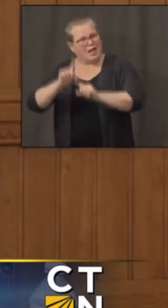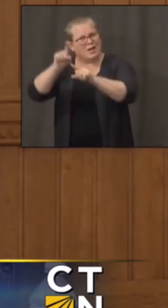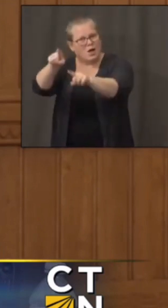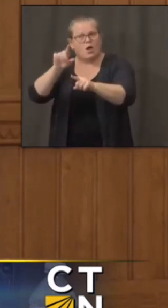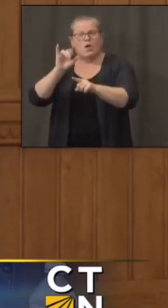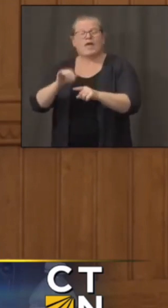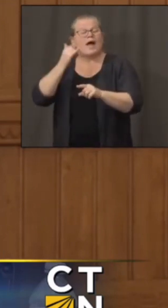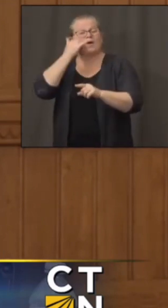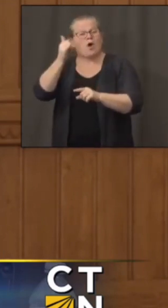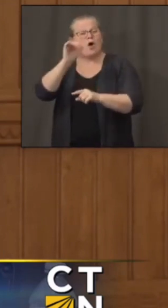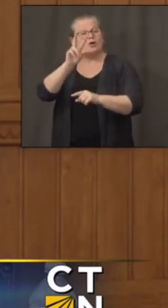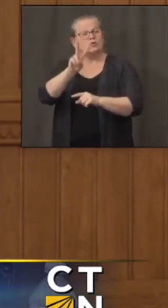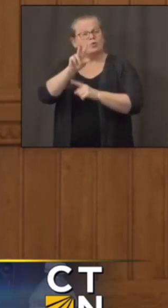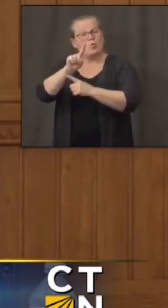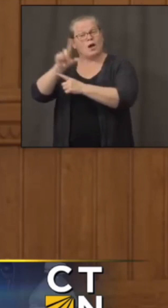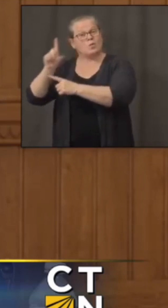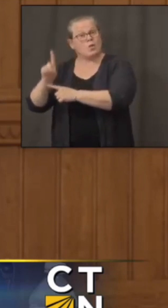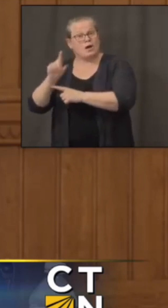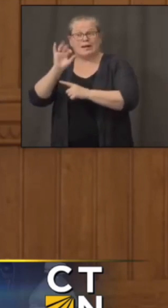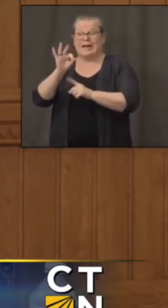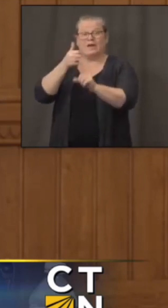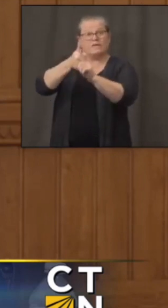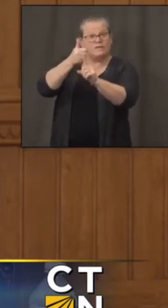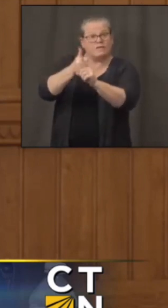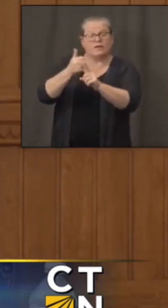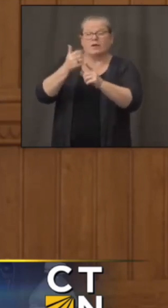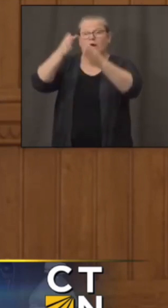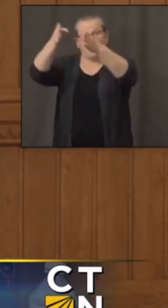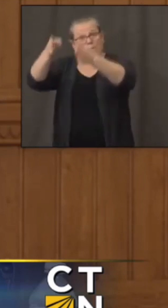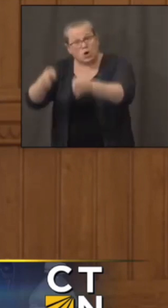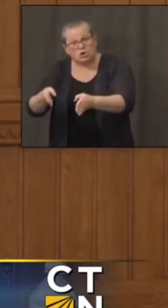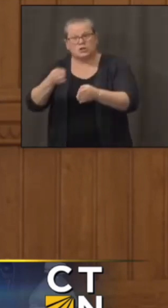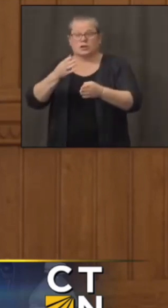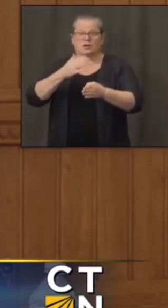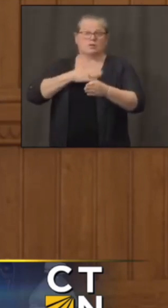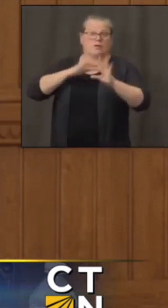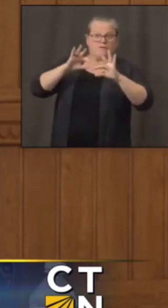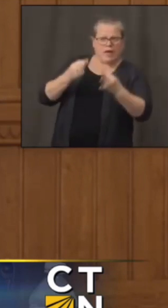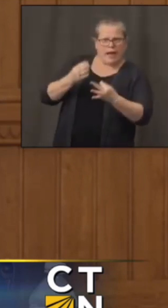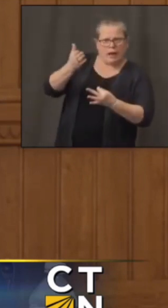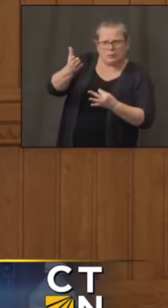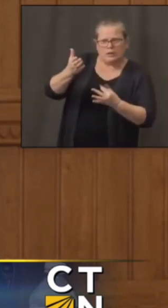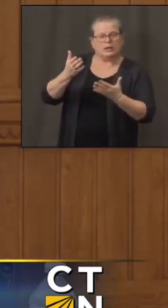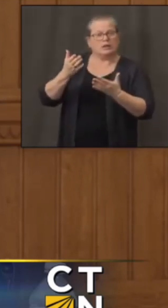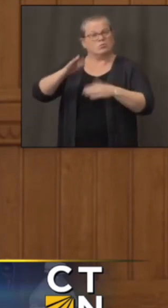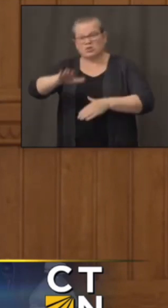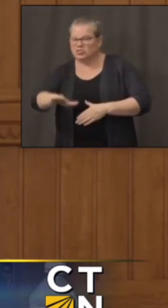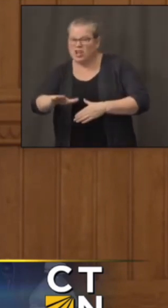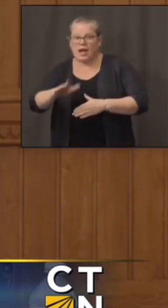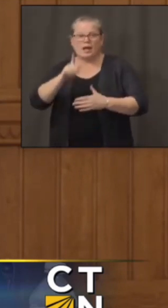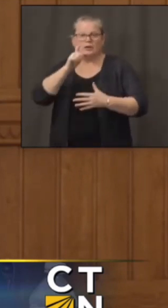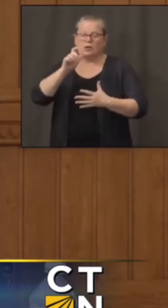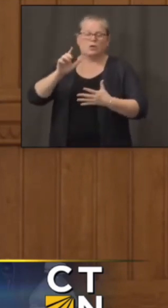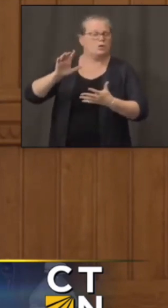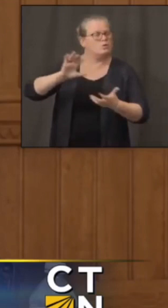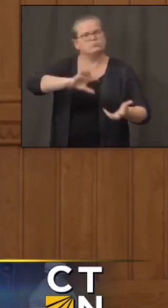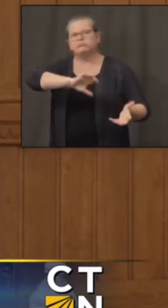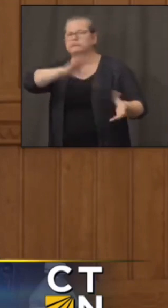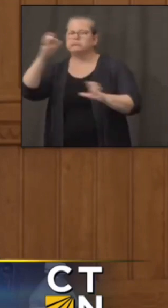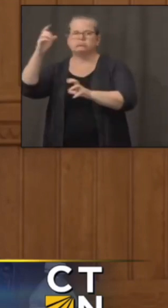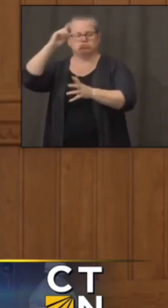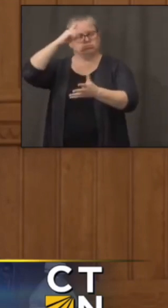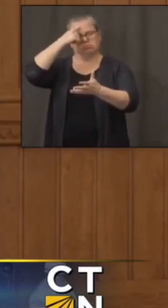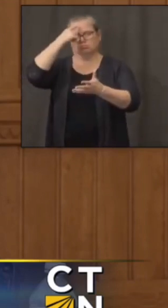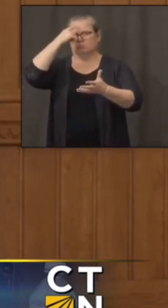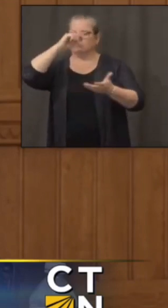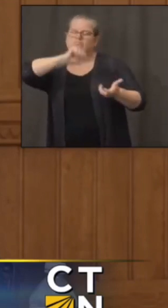teams. If somebody is in crisis, an individual or family member or a child even, you can call